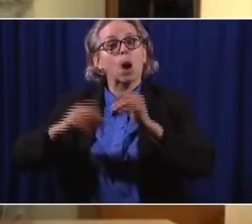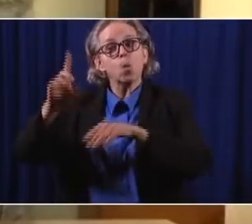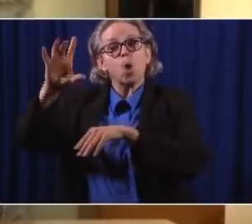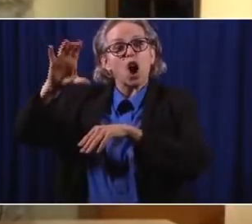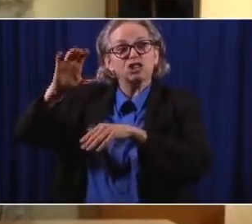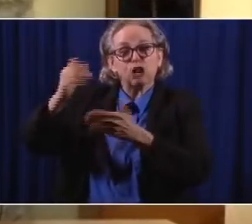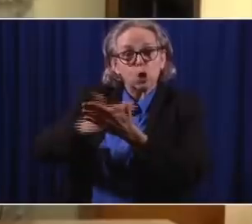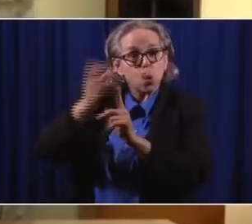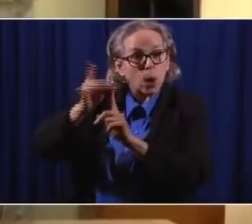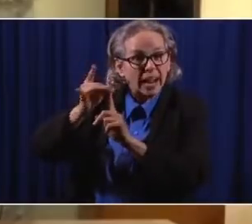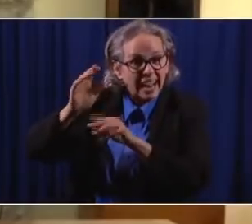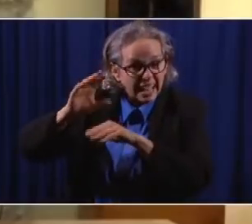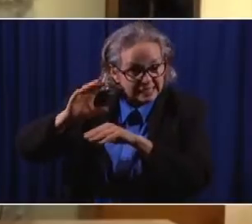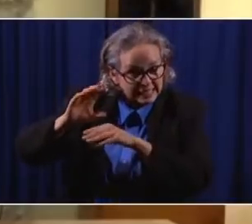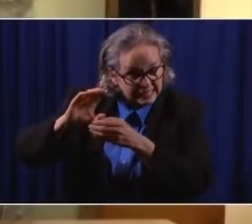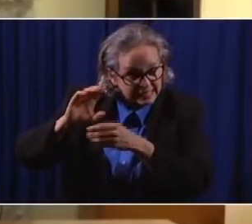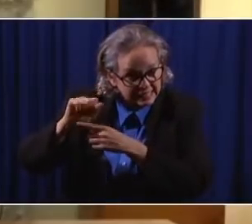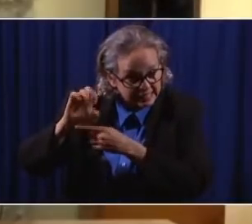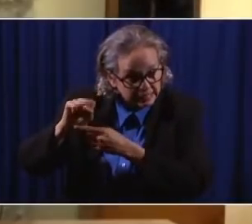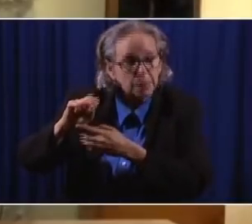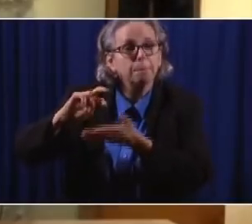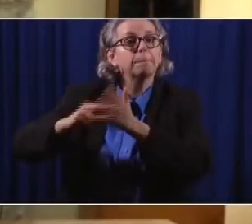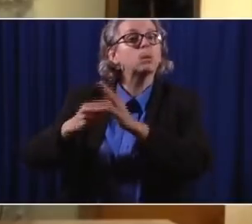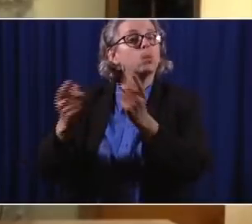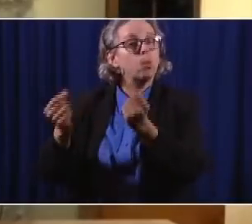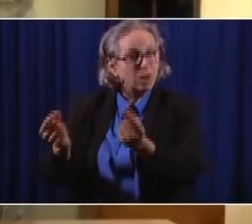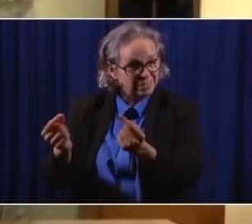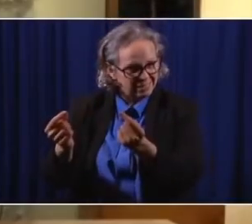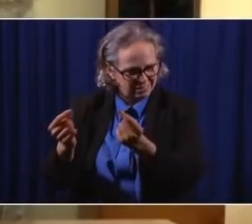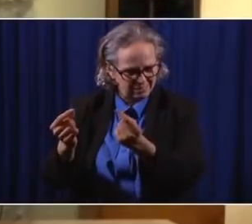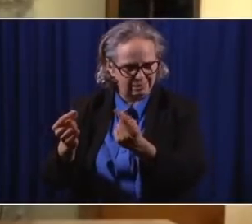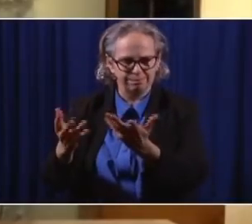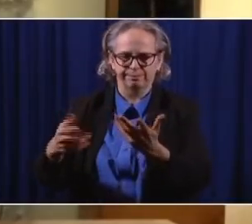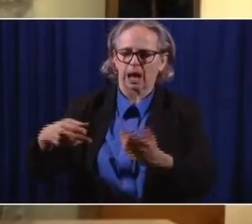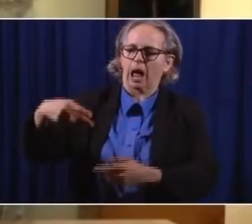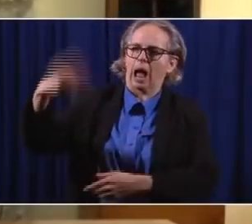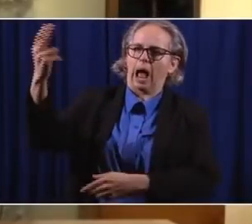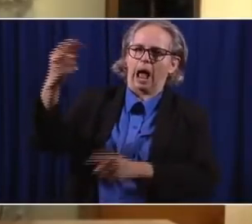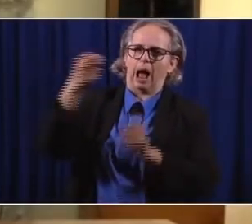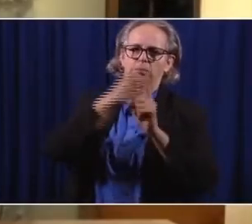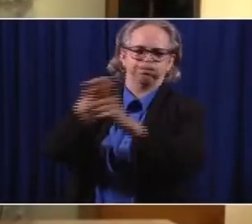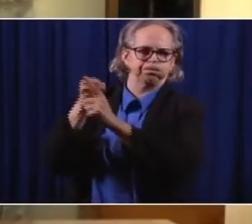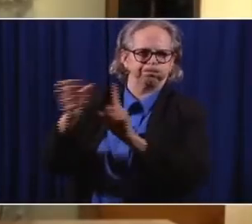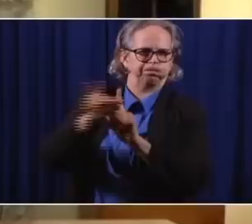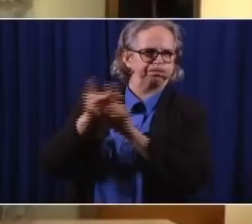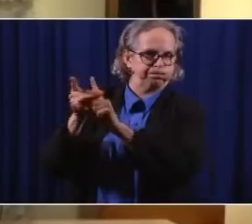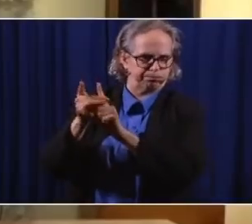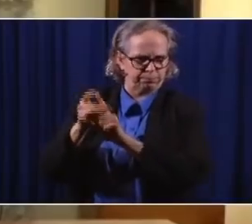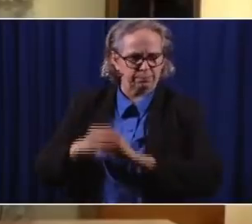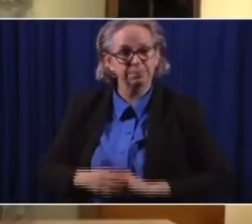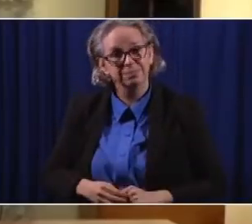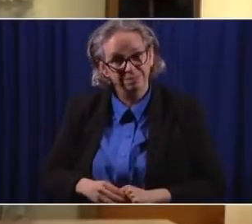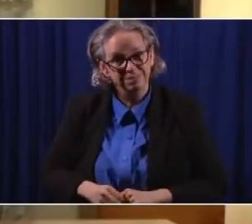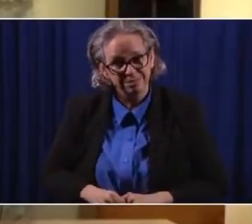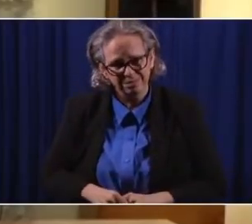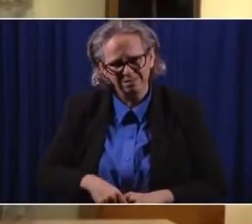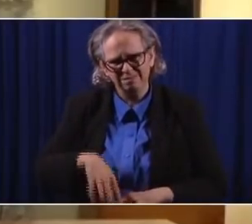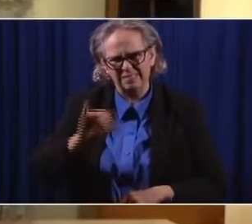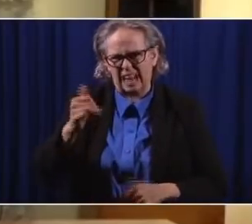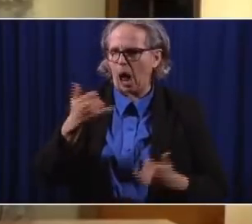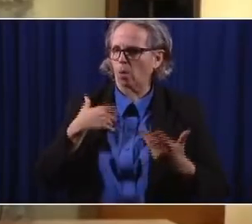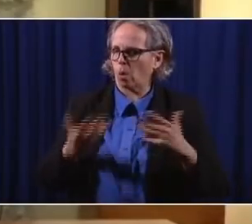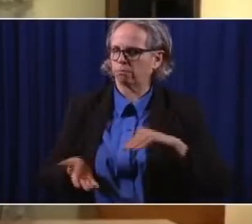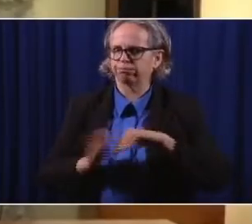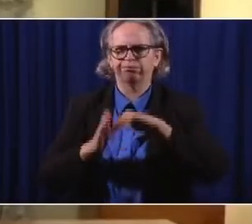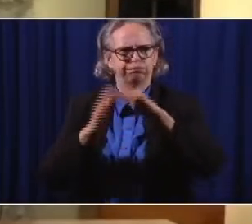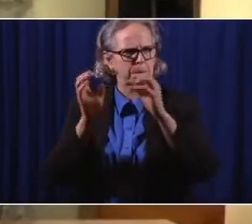how that is measured. We'll get into some numbers in a minute. We continue to have more and more counties exceed the CDC's